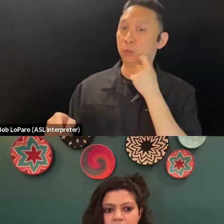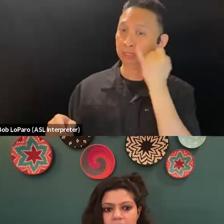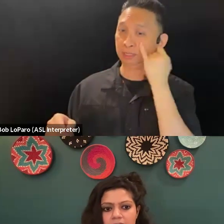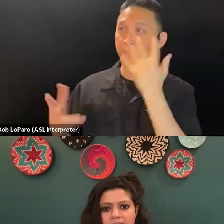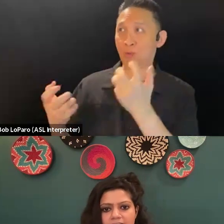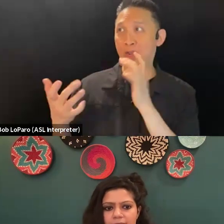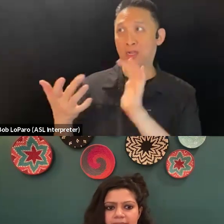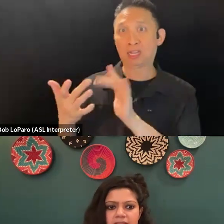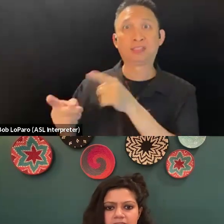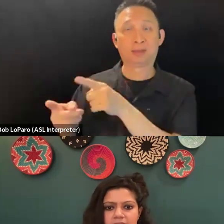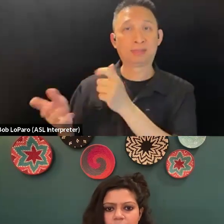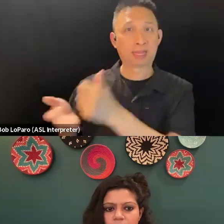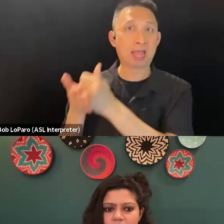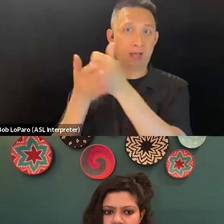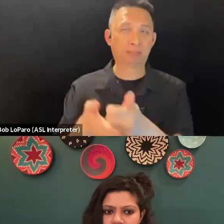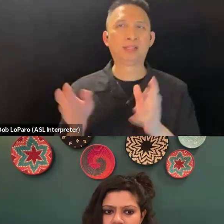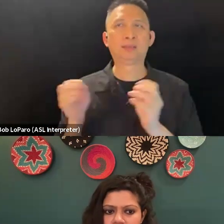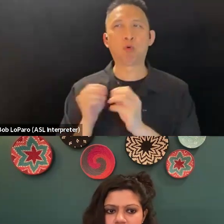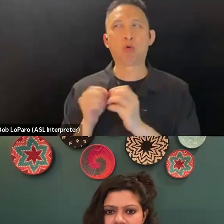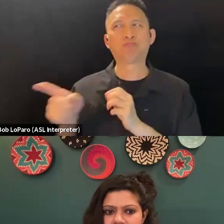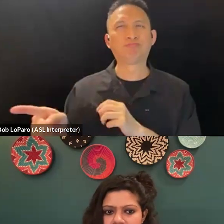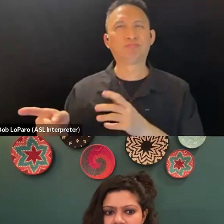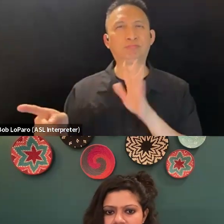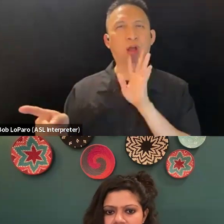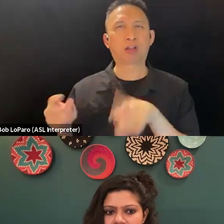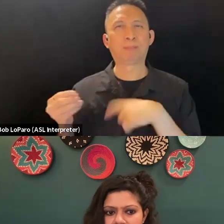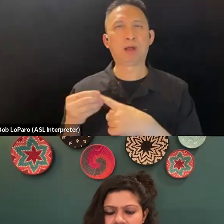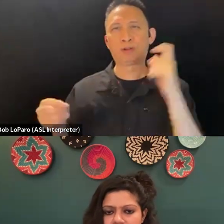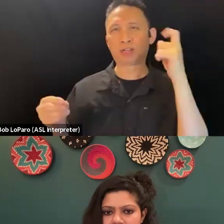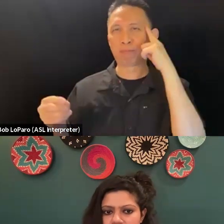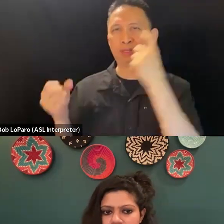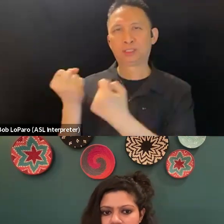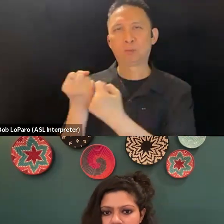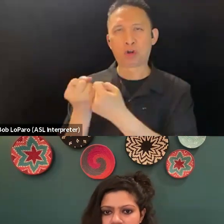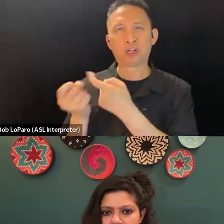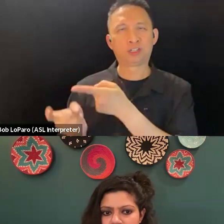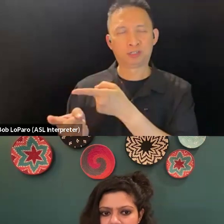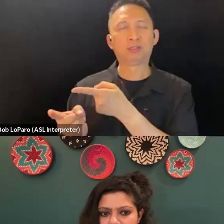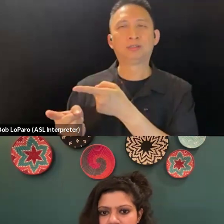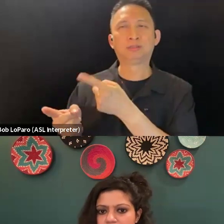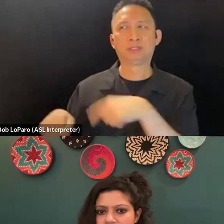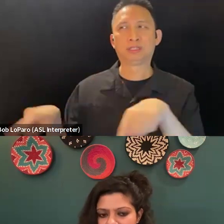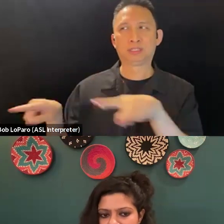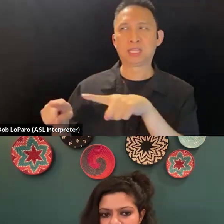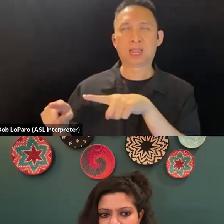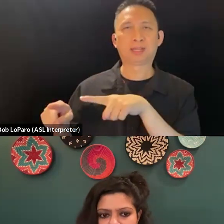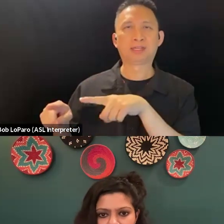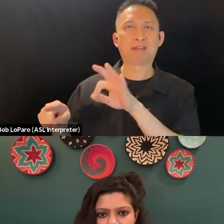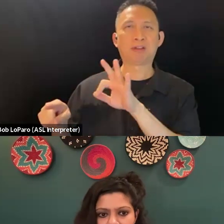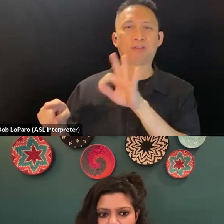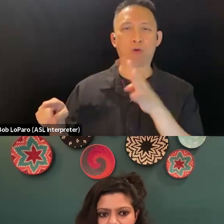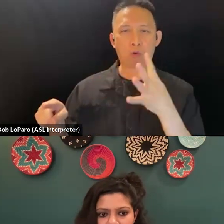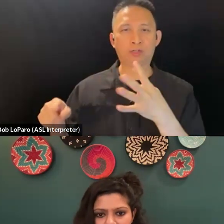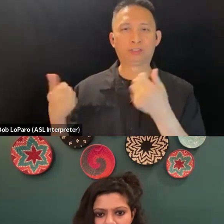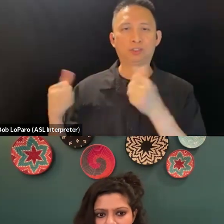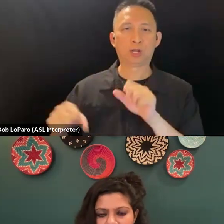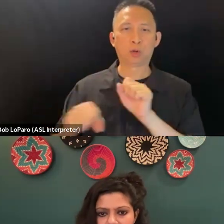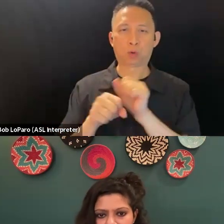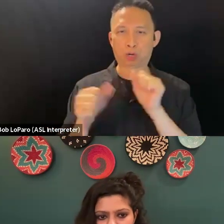Ahluwalia, or or Gitanjali Rao, or like lots of filmmakers who I think form a narrow sliver that